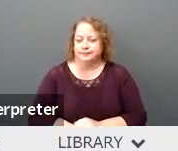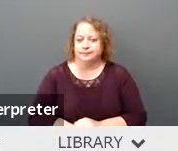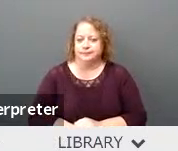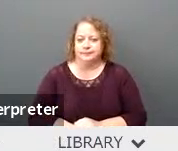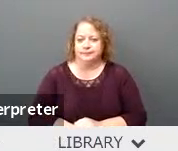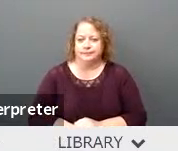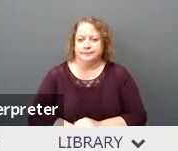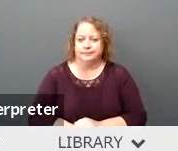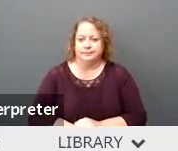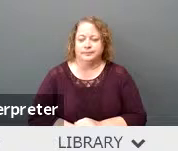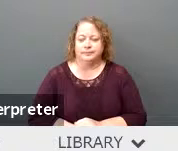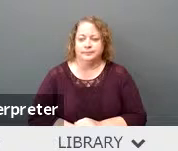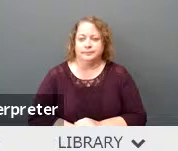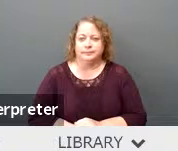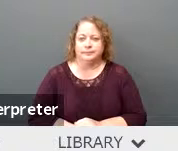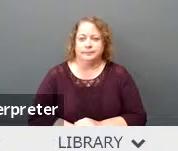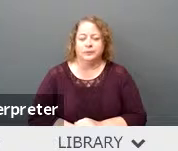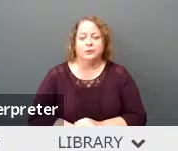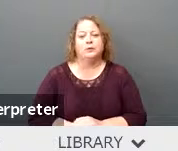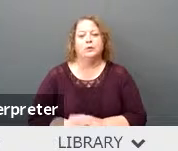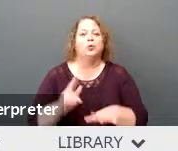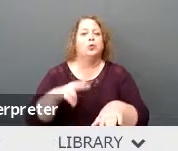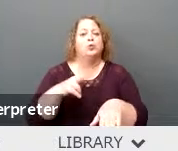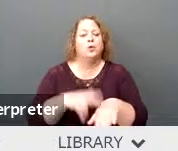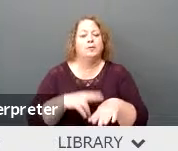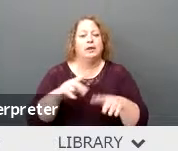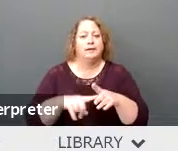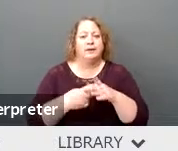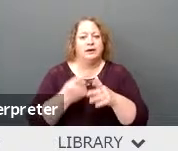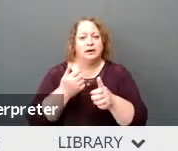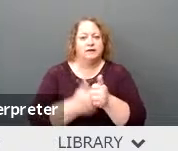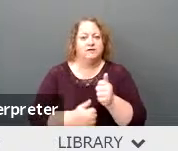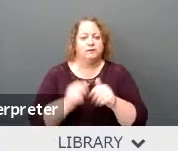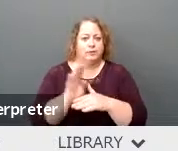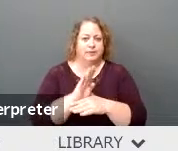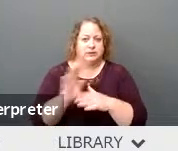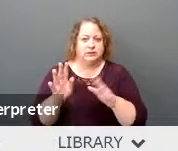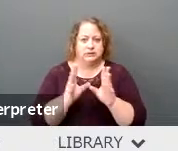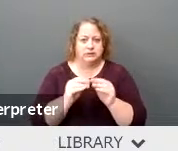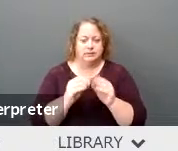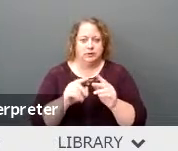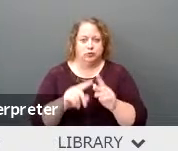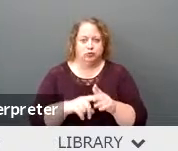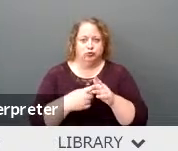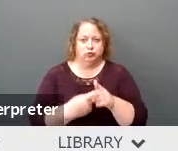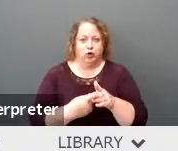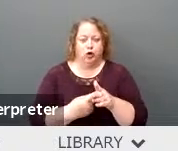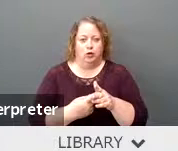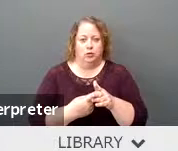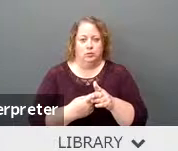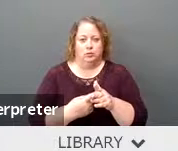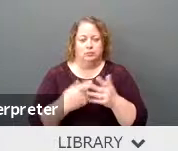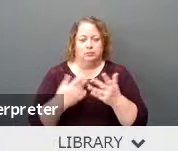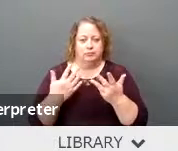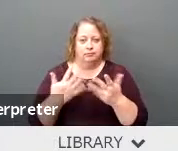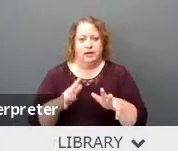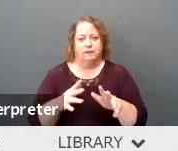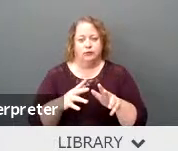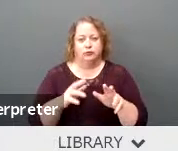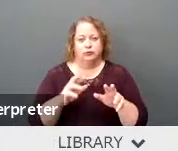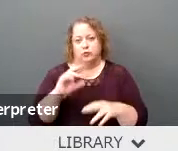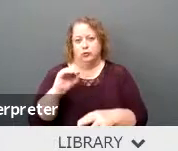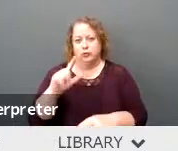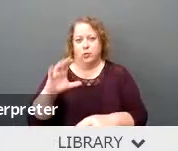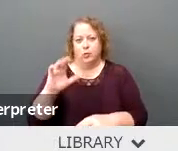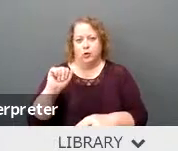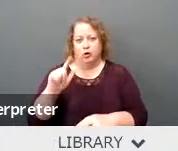Okay. We would normally, at the beginning of every business meeting, start after the roll call, go into the Pledge